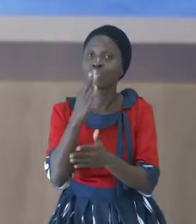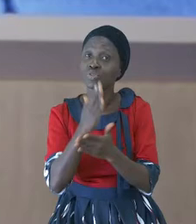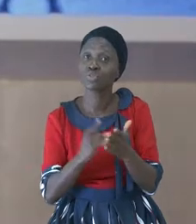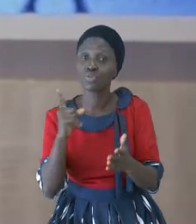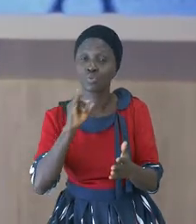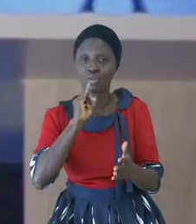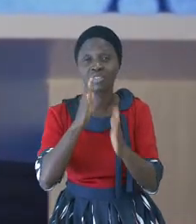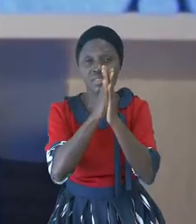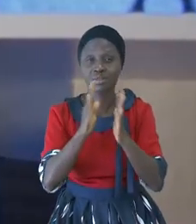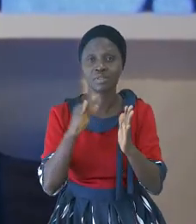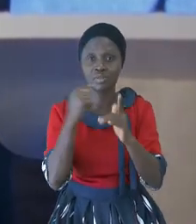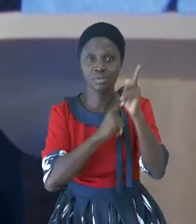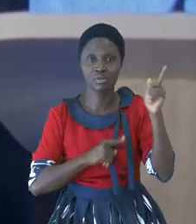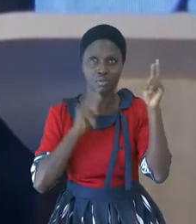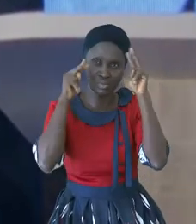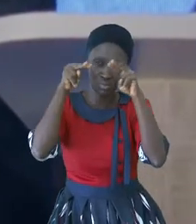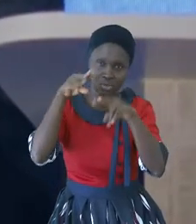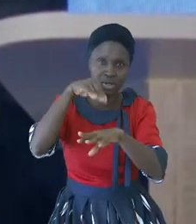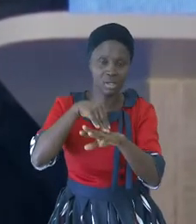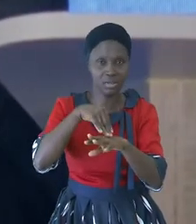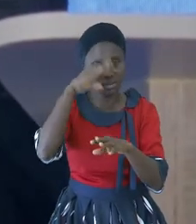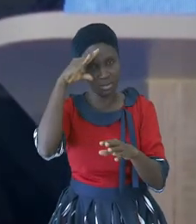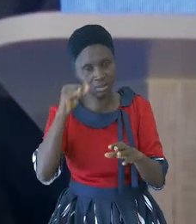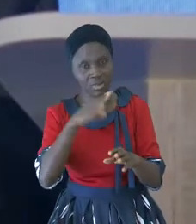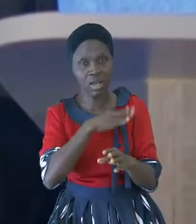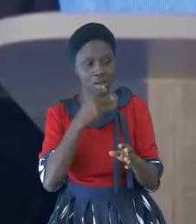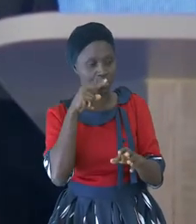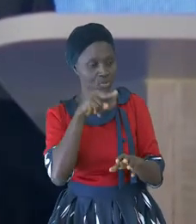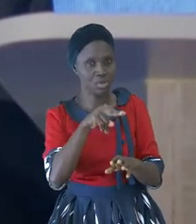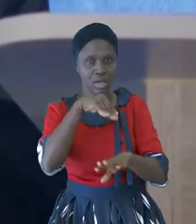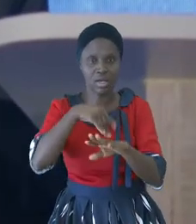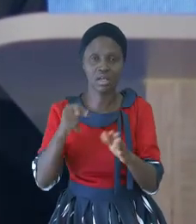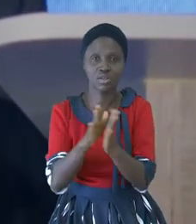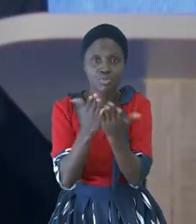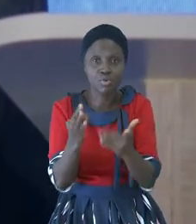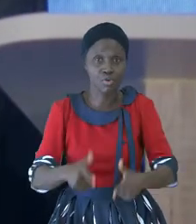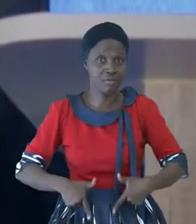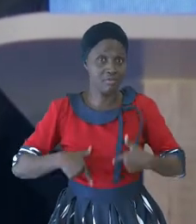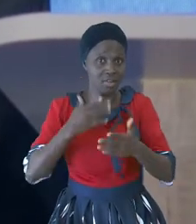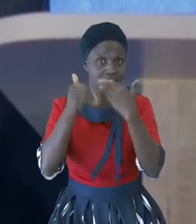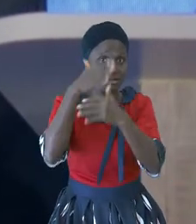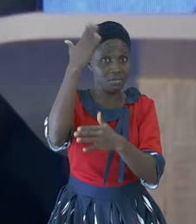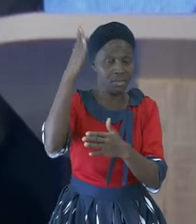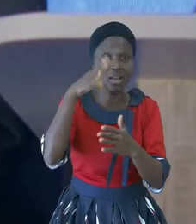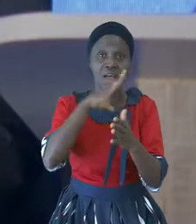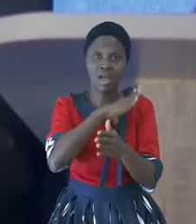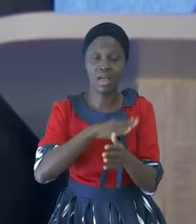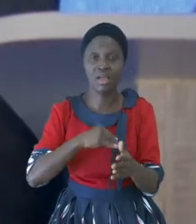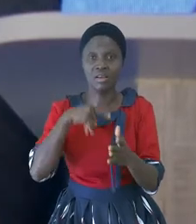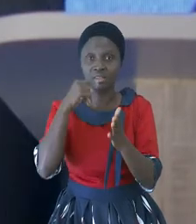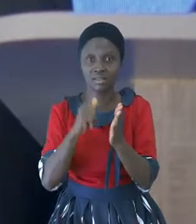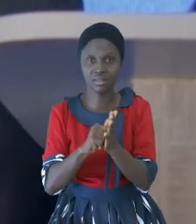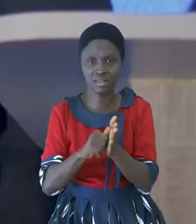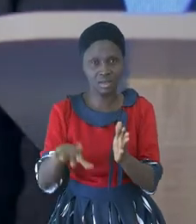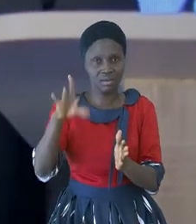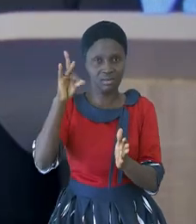Lord looks at him. He looks at the book of life. He sees him there, knows his name there, looks at the book of life and